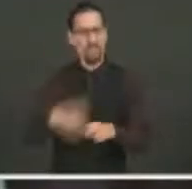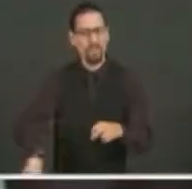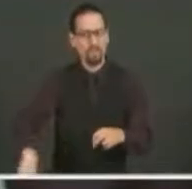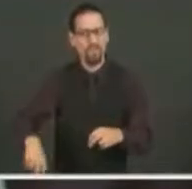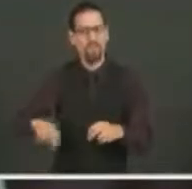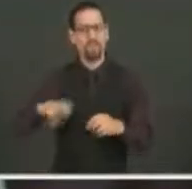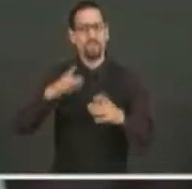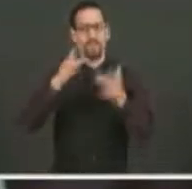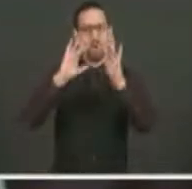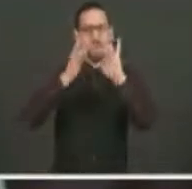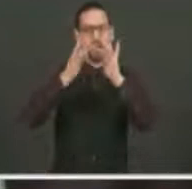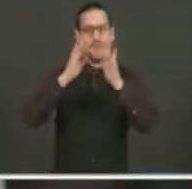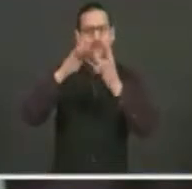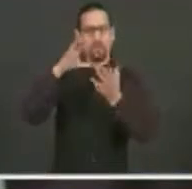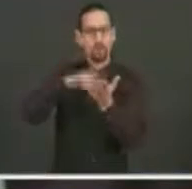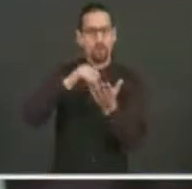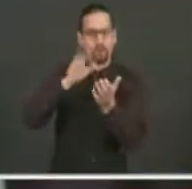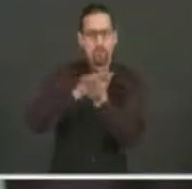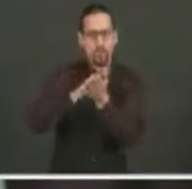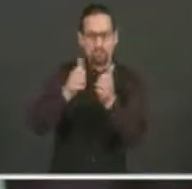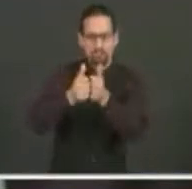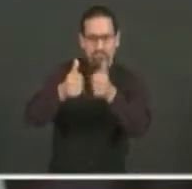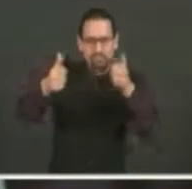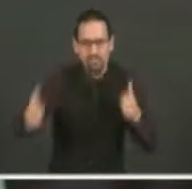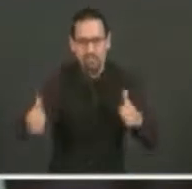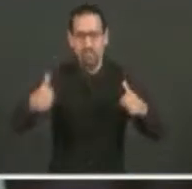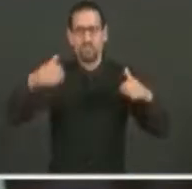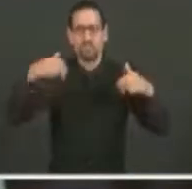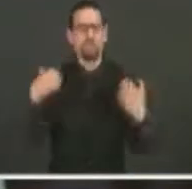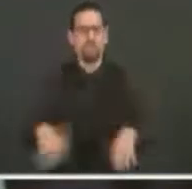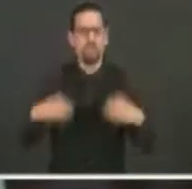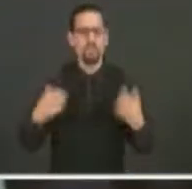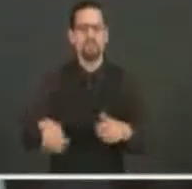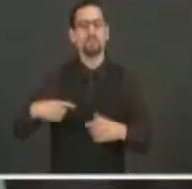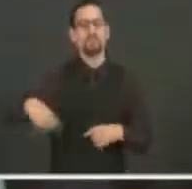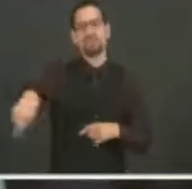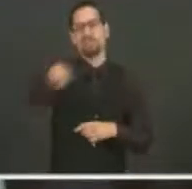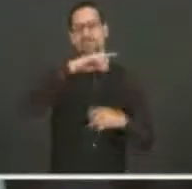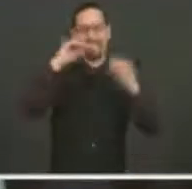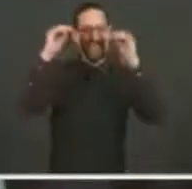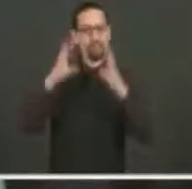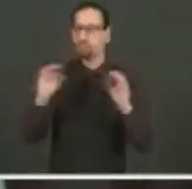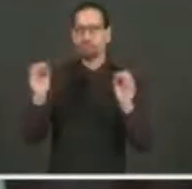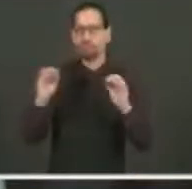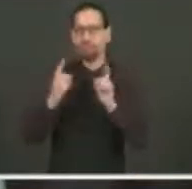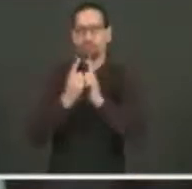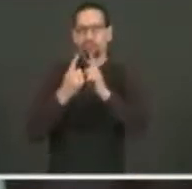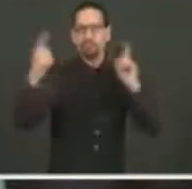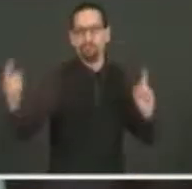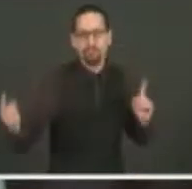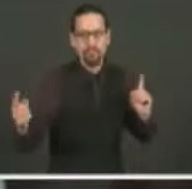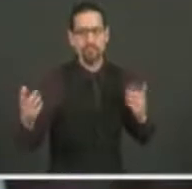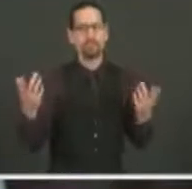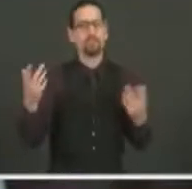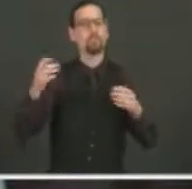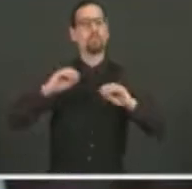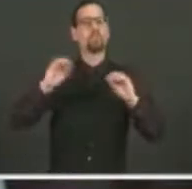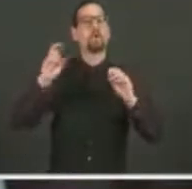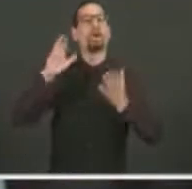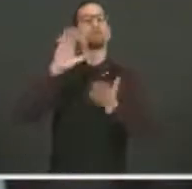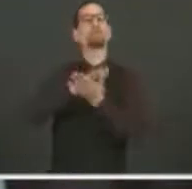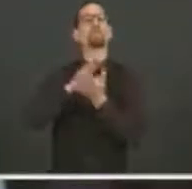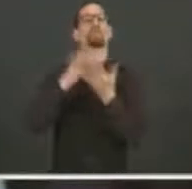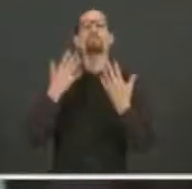after school activities, not seeing your teachers, ending school without being able to say goodbye to your friends and teachers.